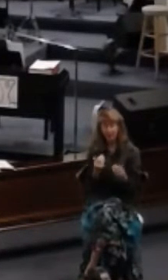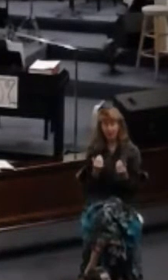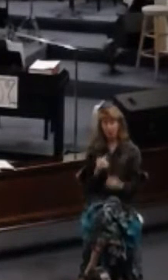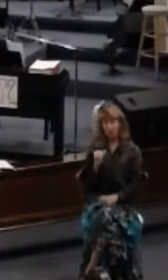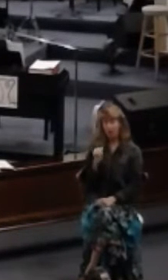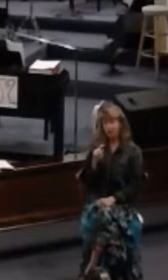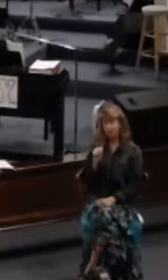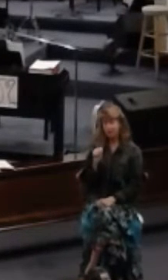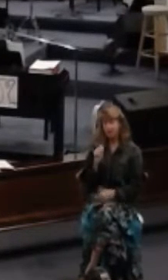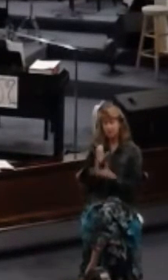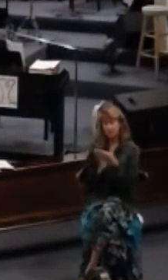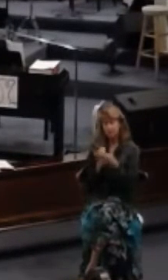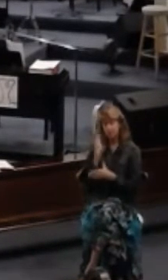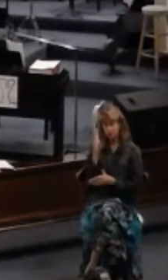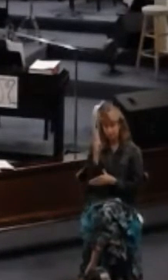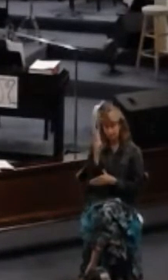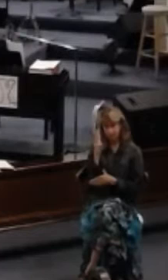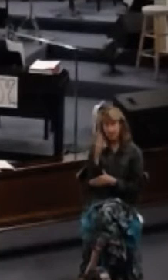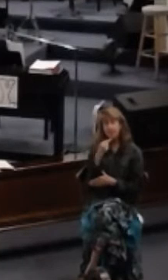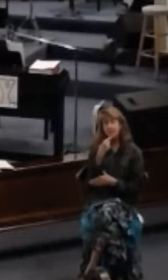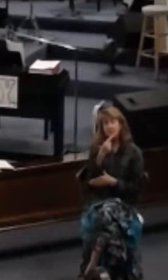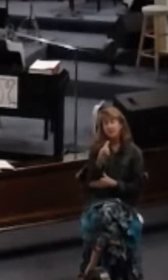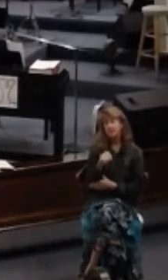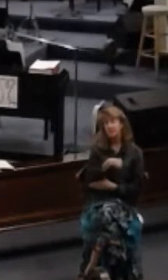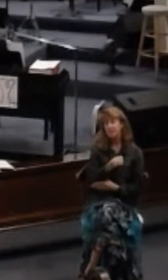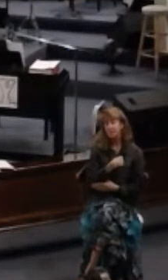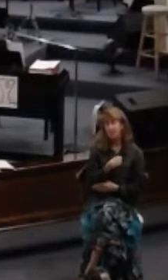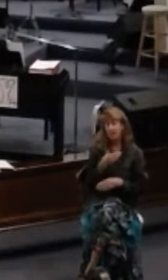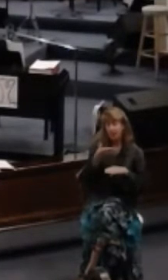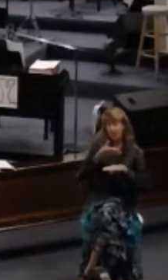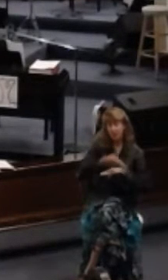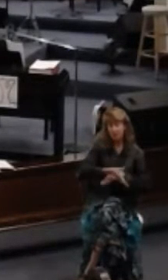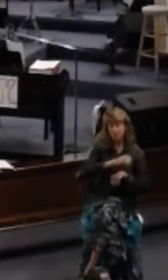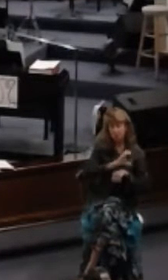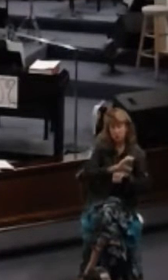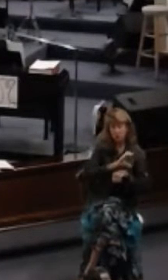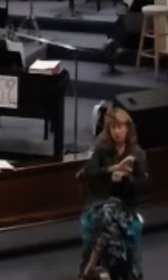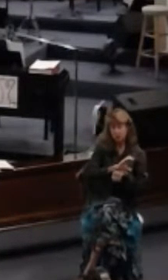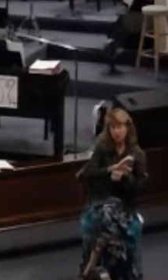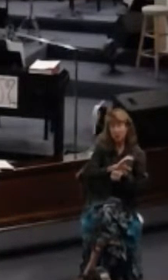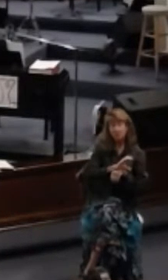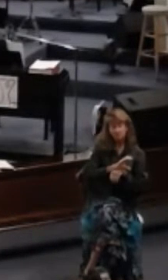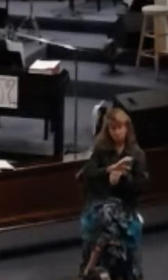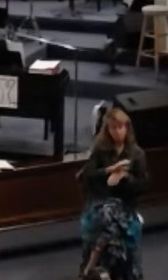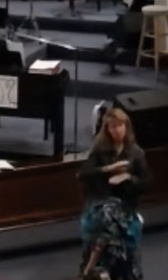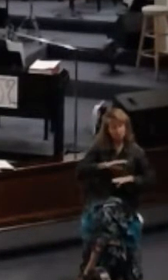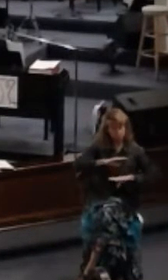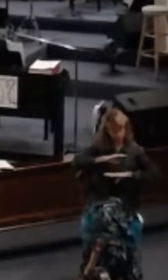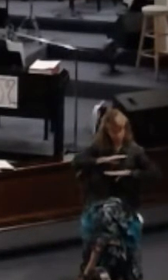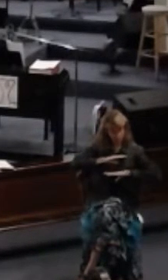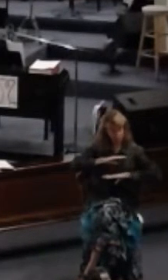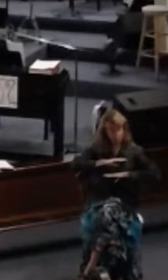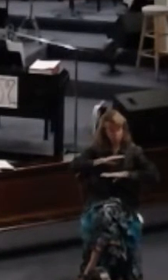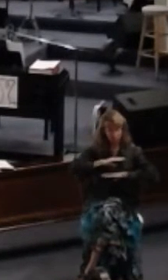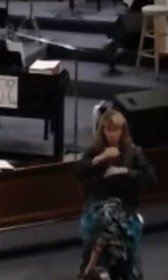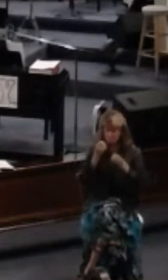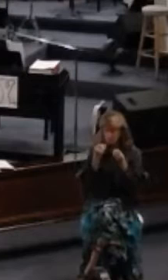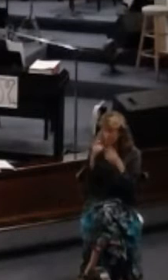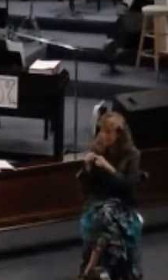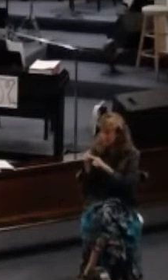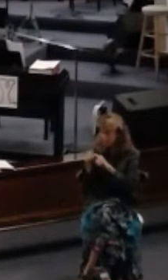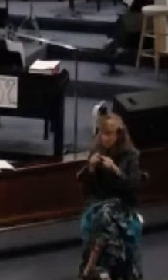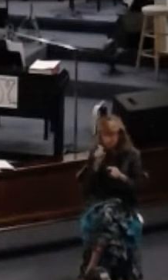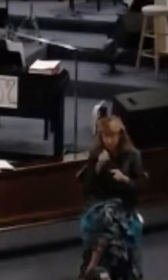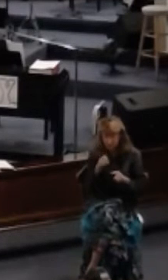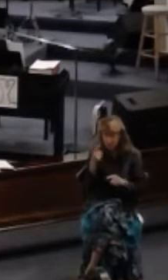chapter 6 tells us that after the church met the needs of its widows,